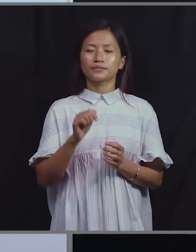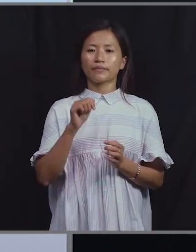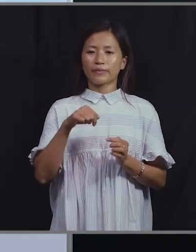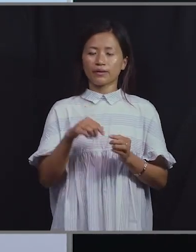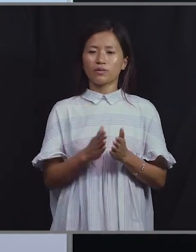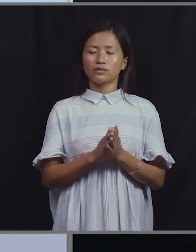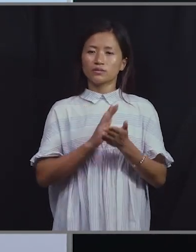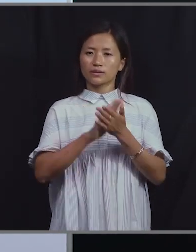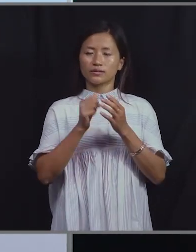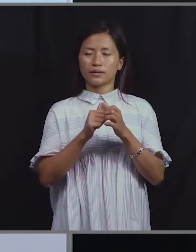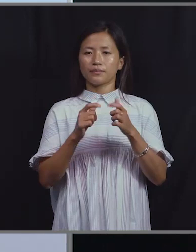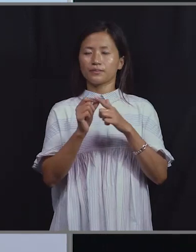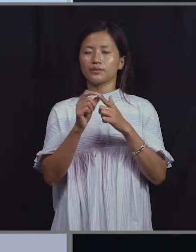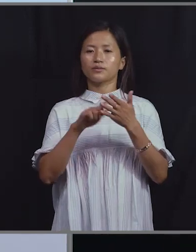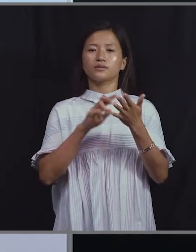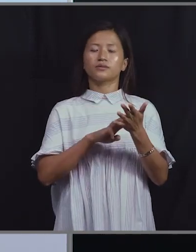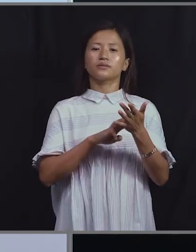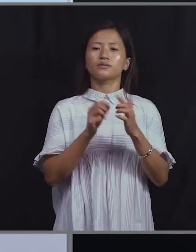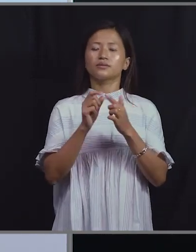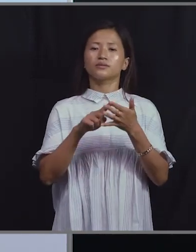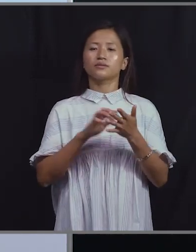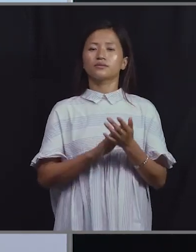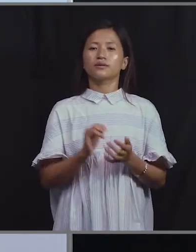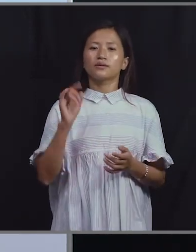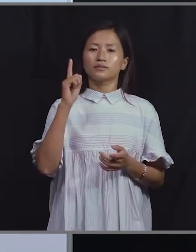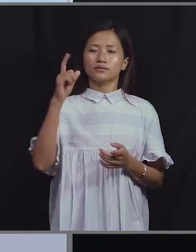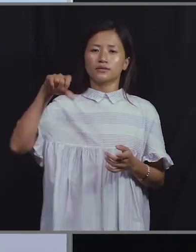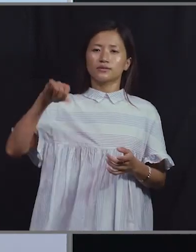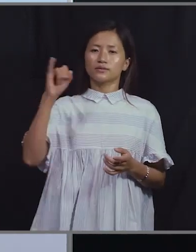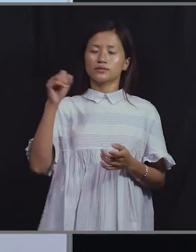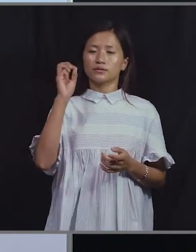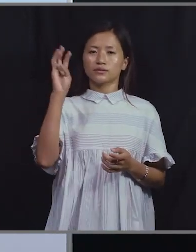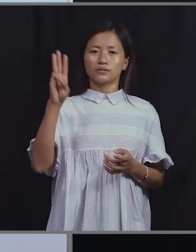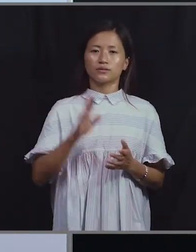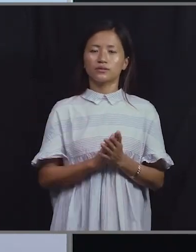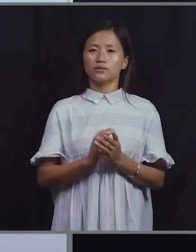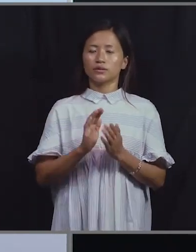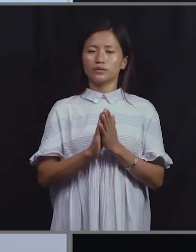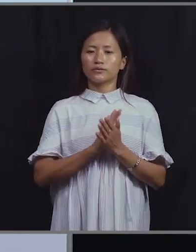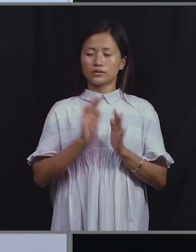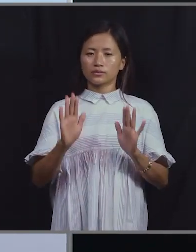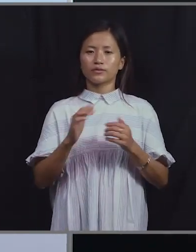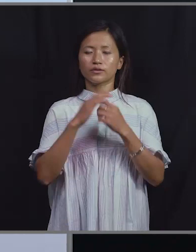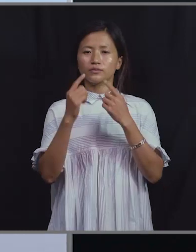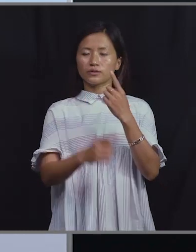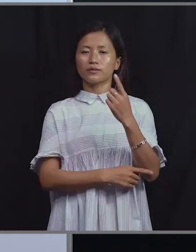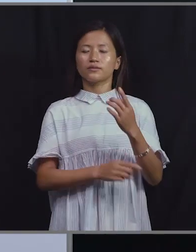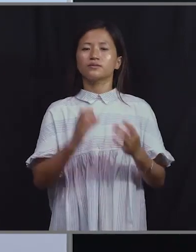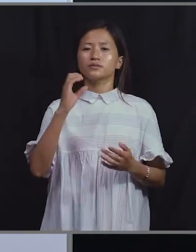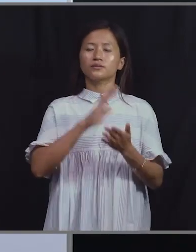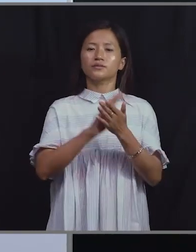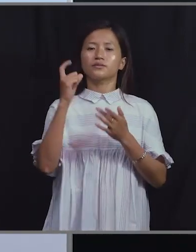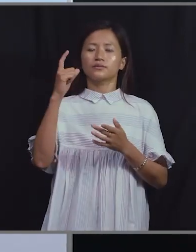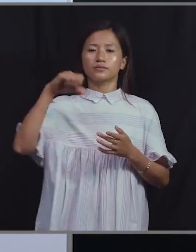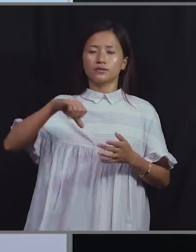the 5th of August 1963. So with this, we have come to an end to chapter 9, that